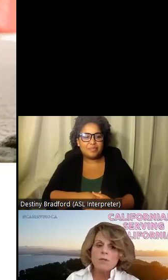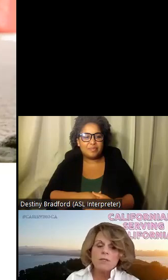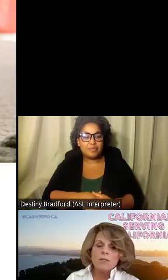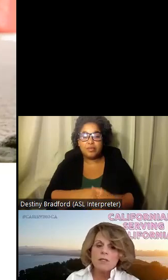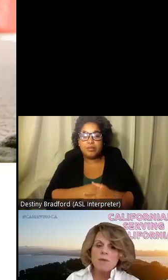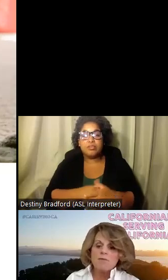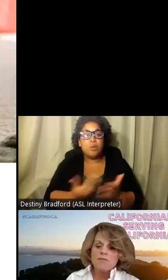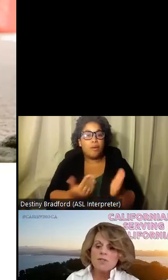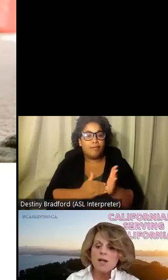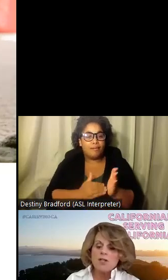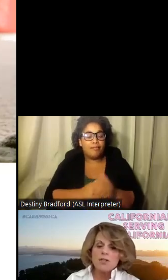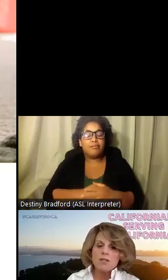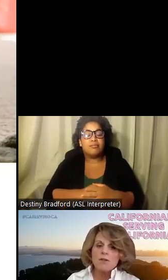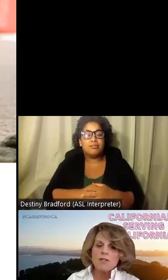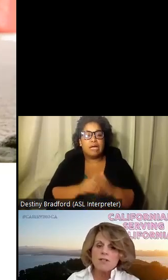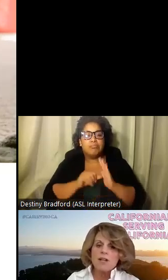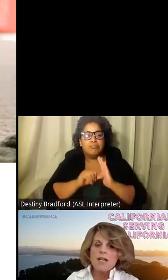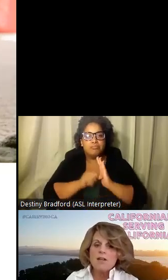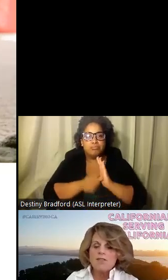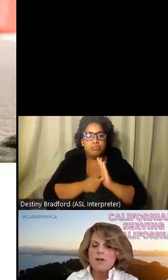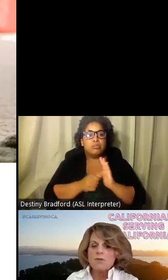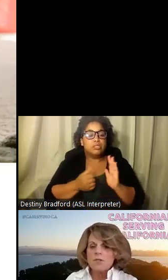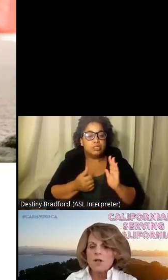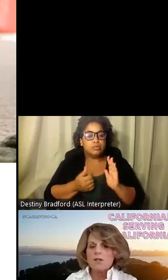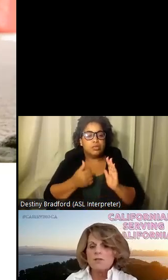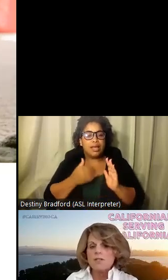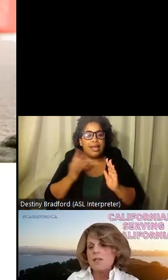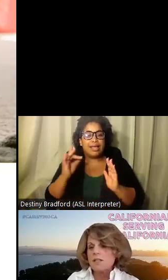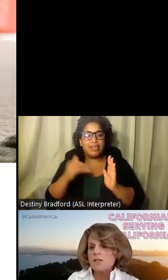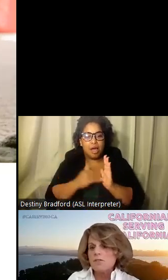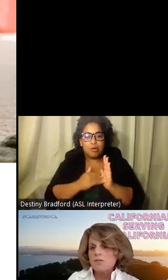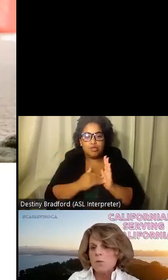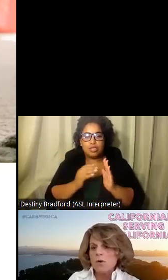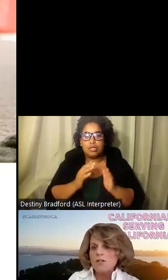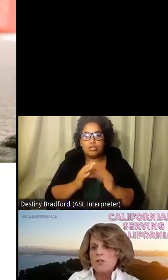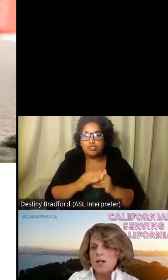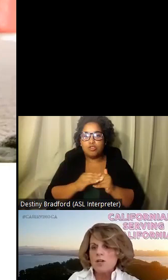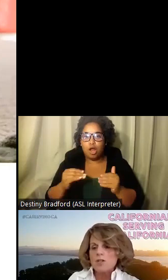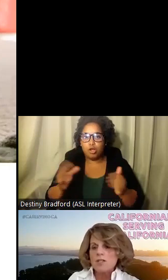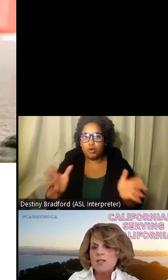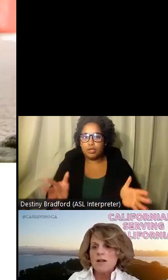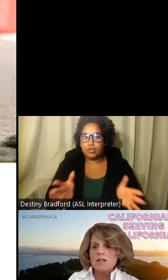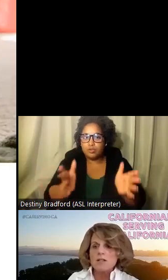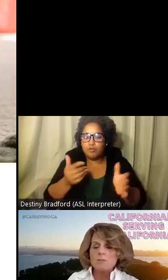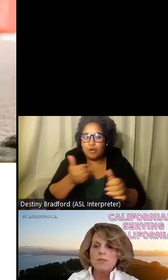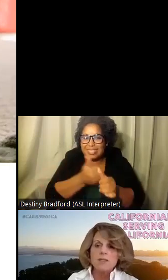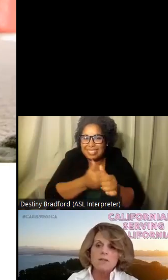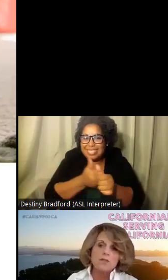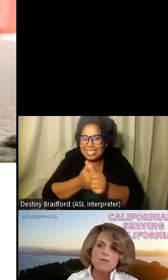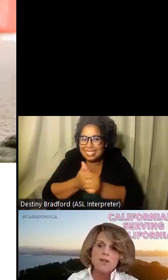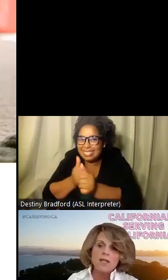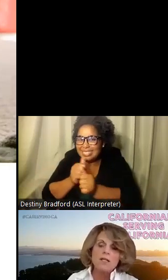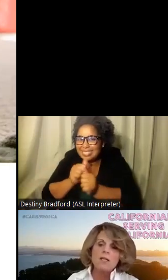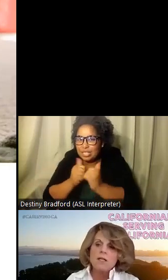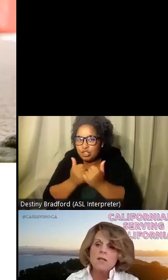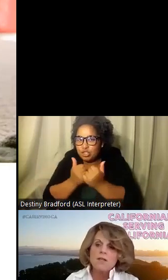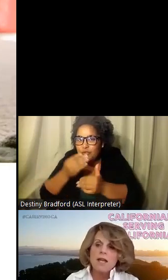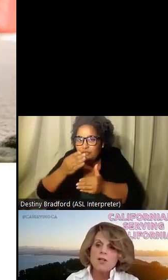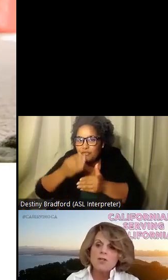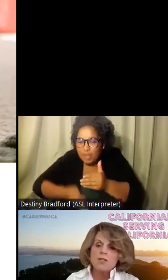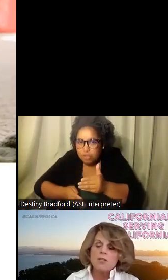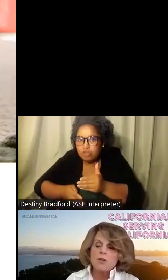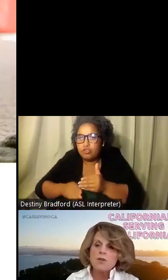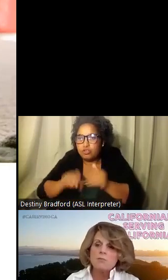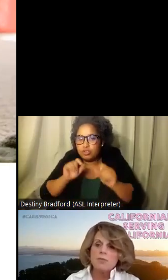Again, want to emphasize there is an $8,000 incentive for each agency that is completing the survey.